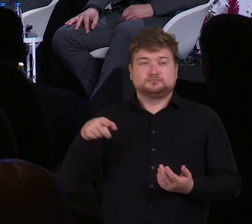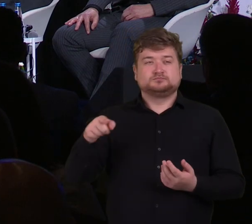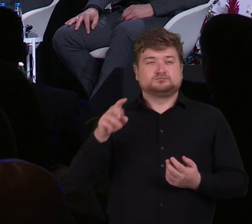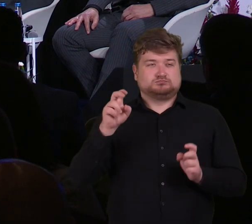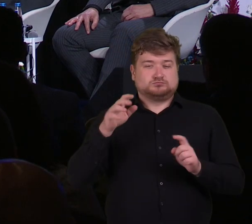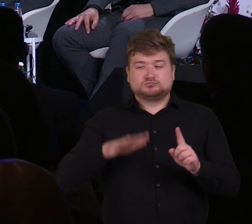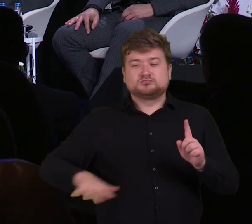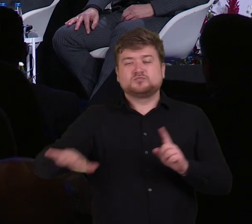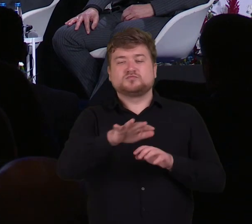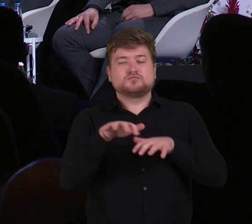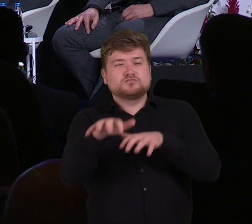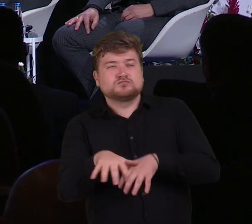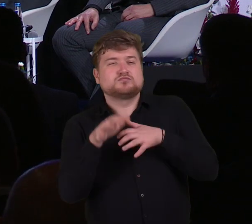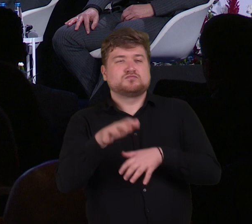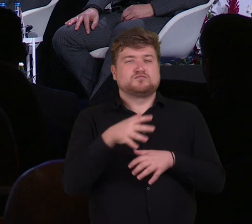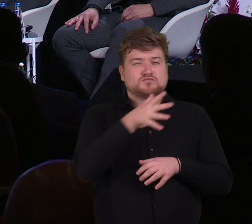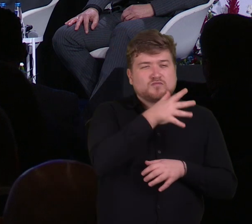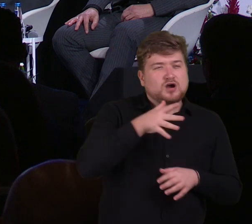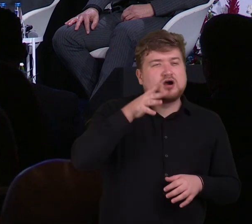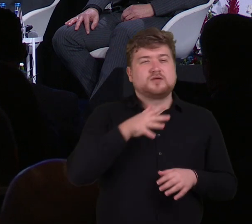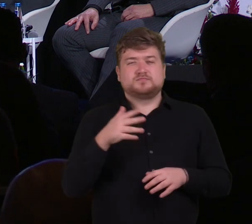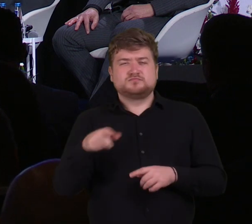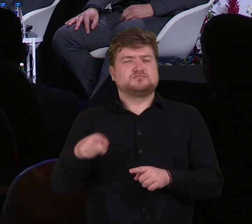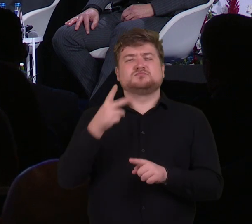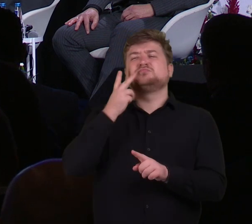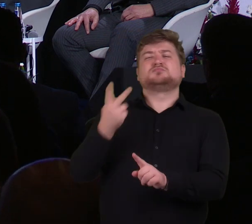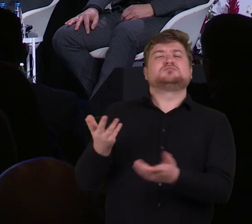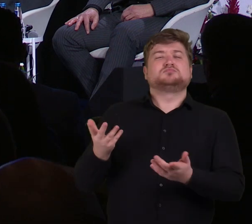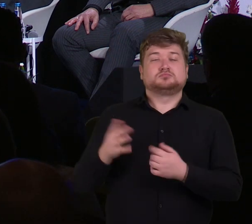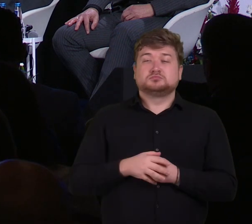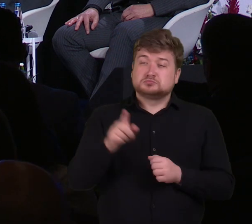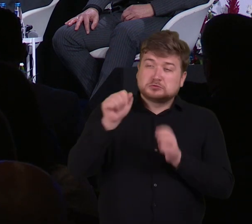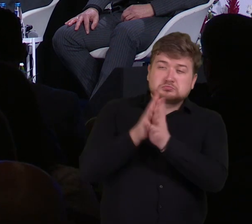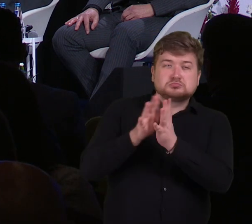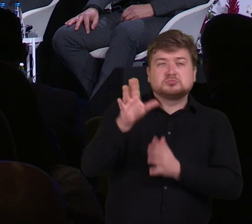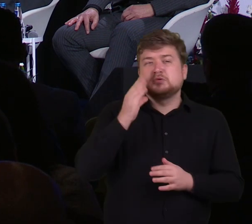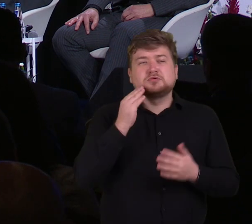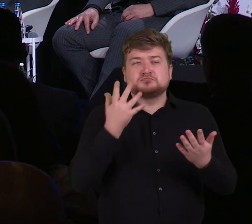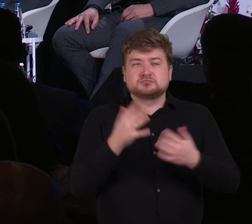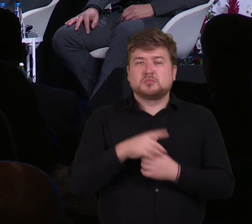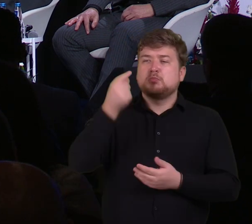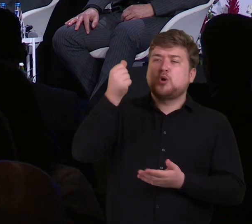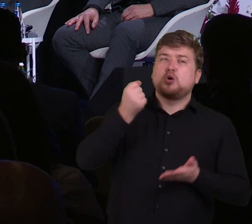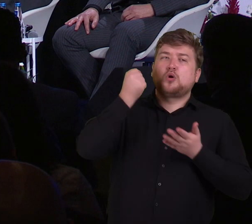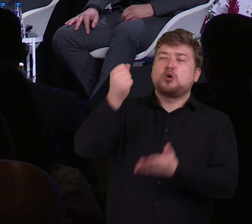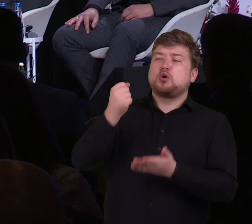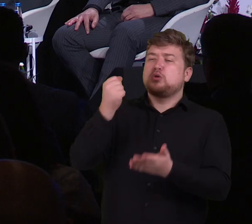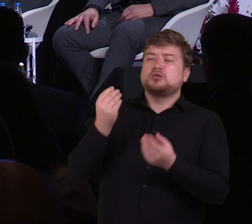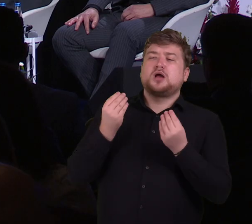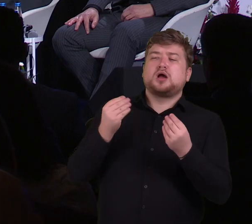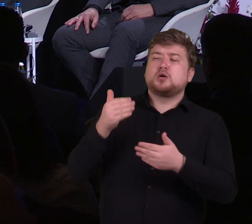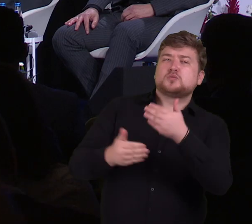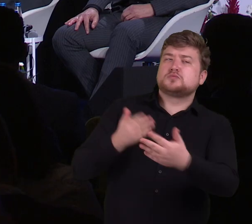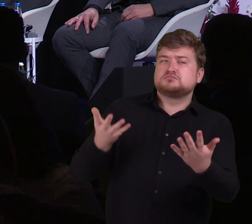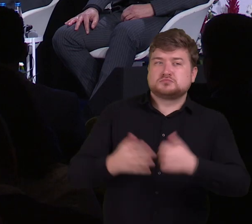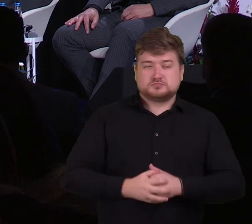especially of linking two funds? Because for rural areas, there are two available funds, which might be composed in one program.